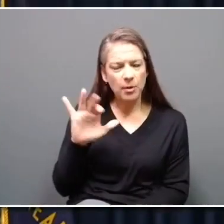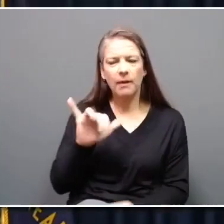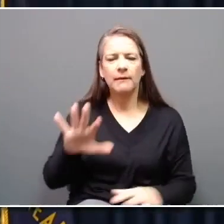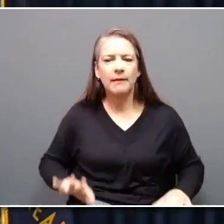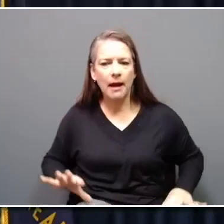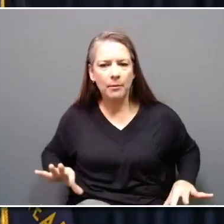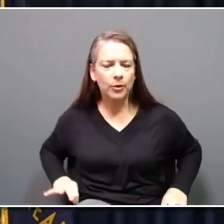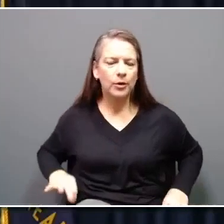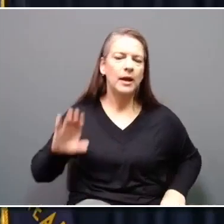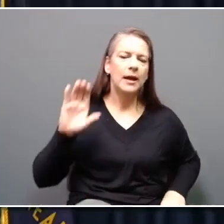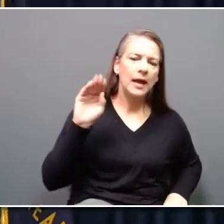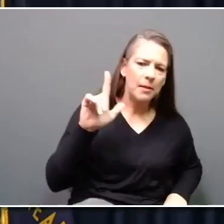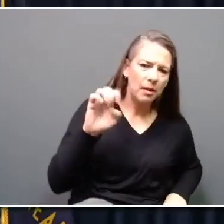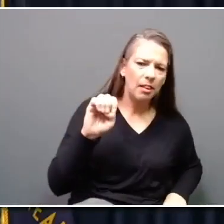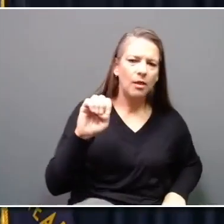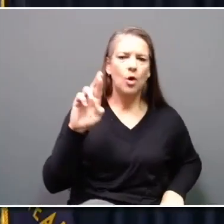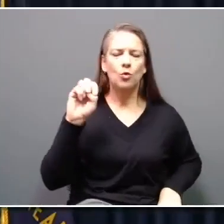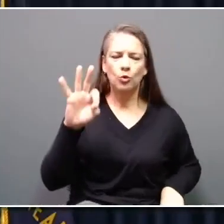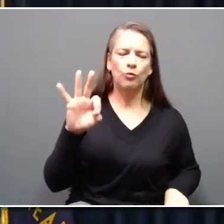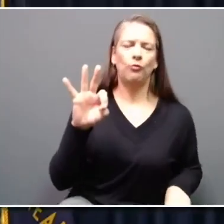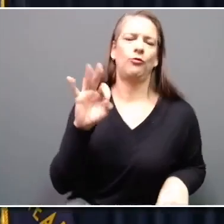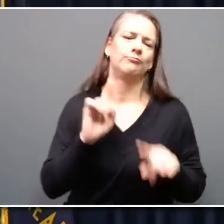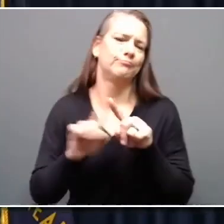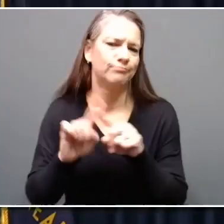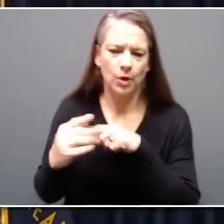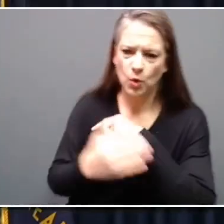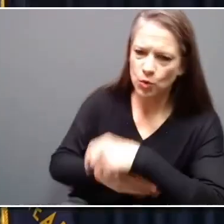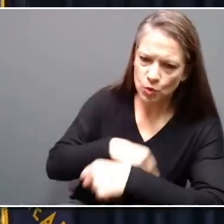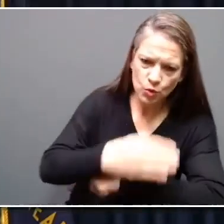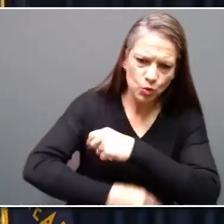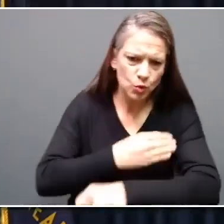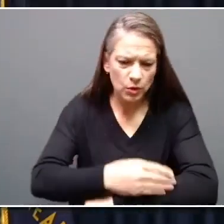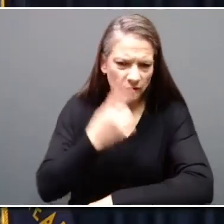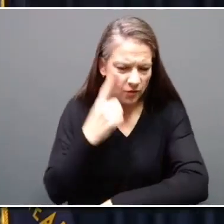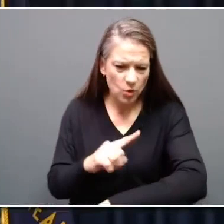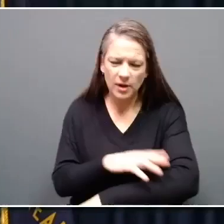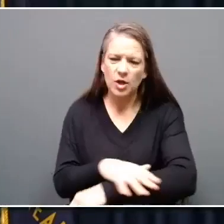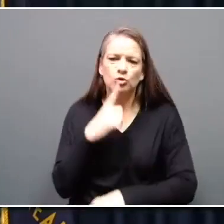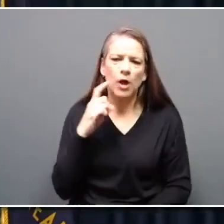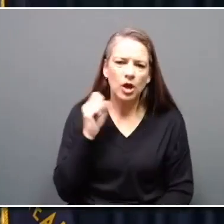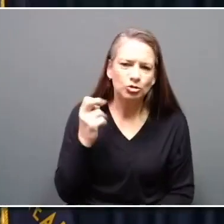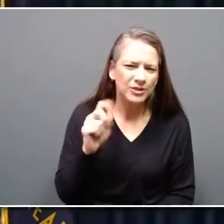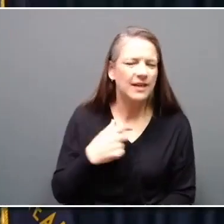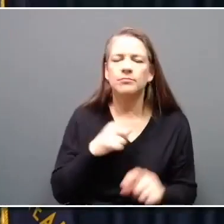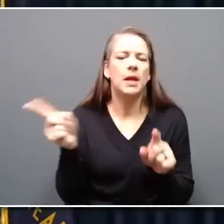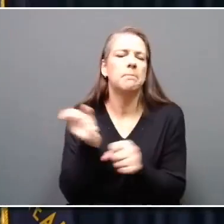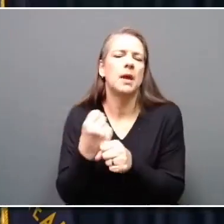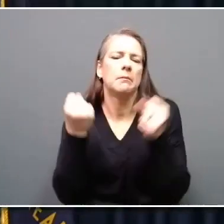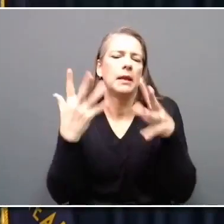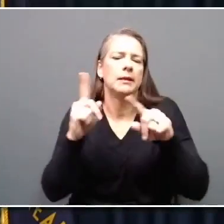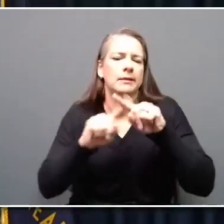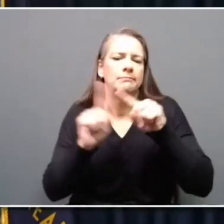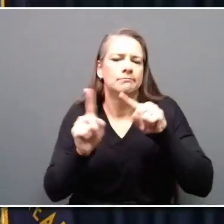cable, roofing paper, wound dressings and bandages, medical packaging, dryer sheets, and the list goes on. WPT is one of the